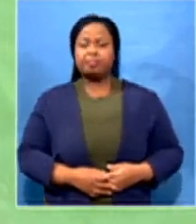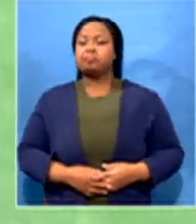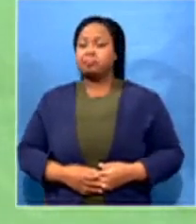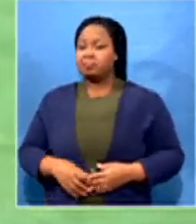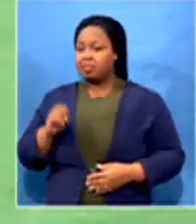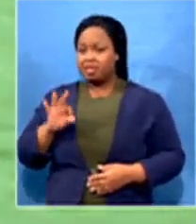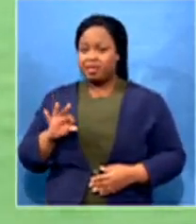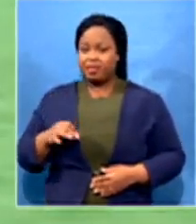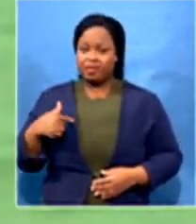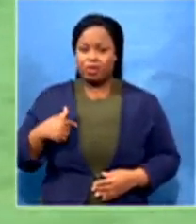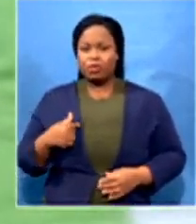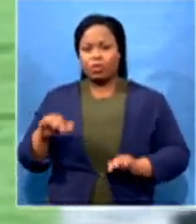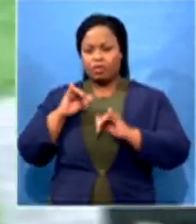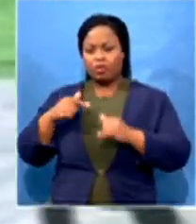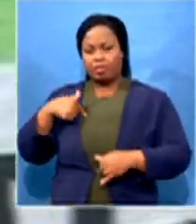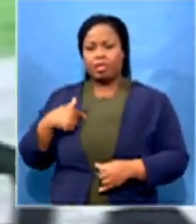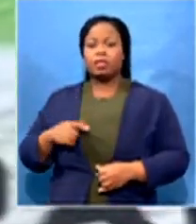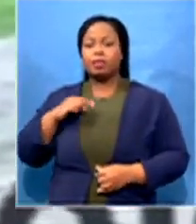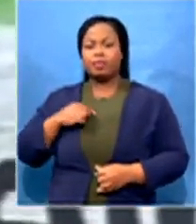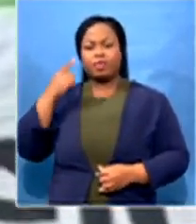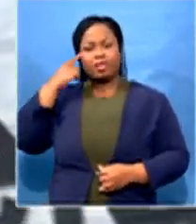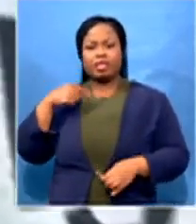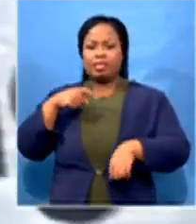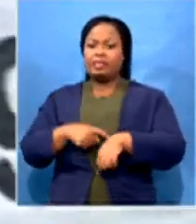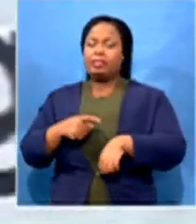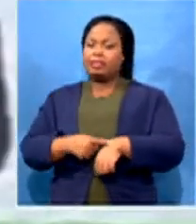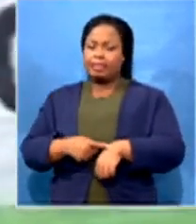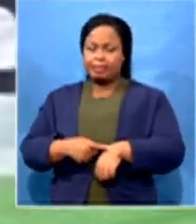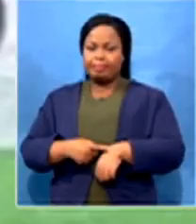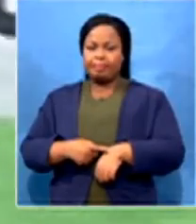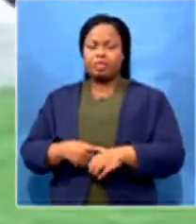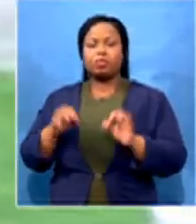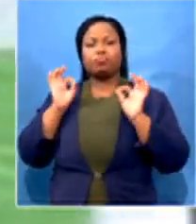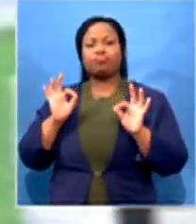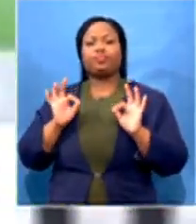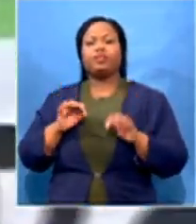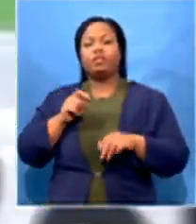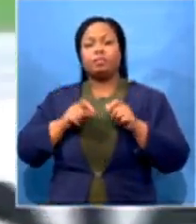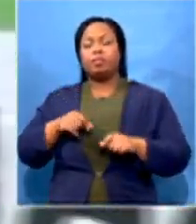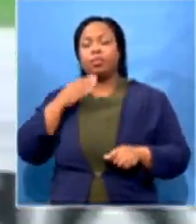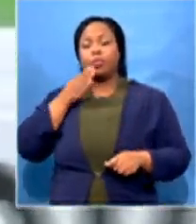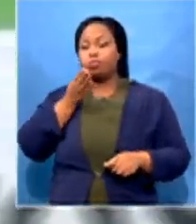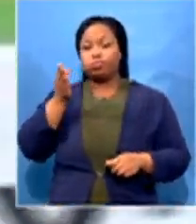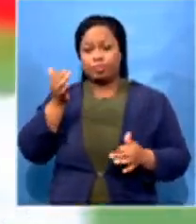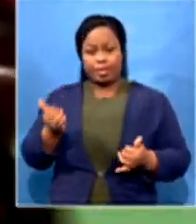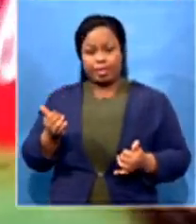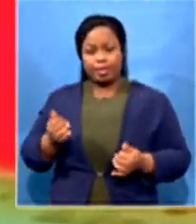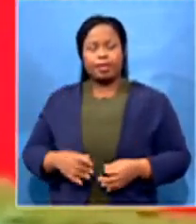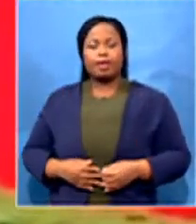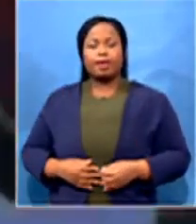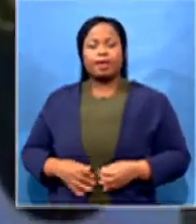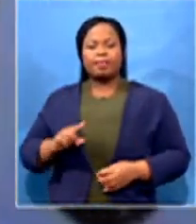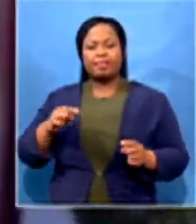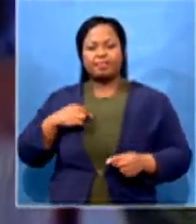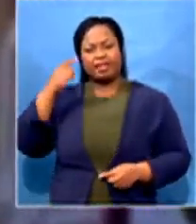being immodest, I would say because the times were simply brilliant and the people who set them. But I think there are a